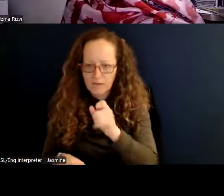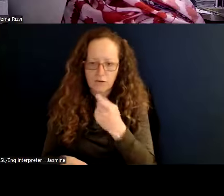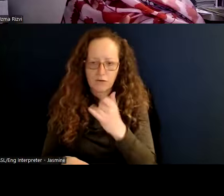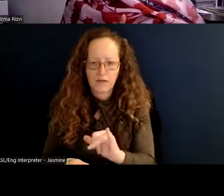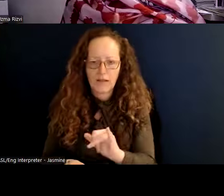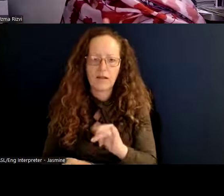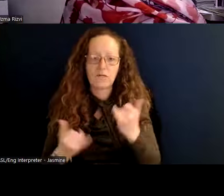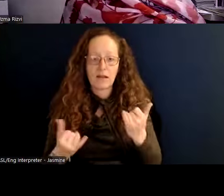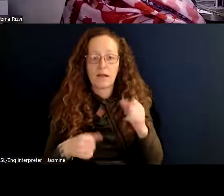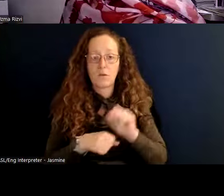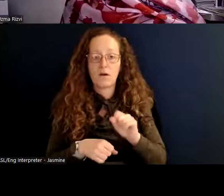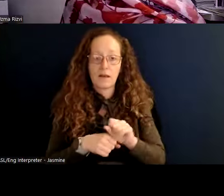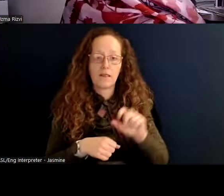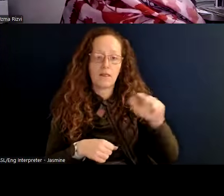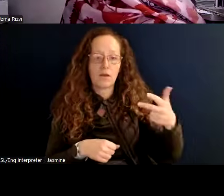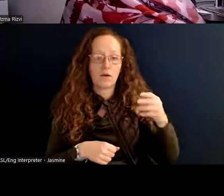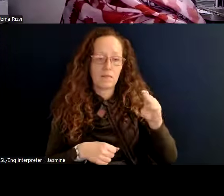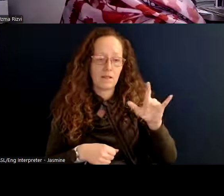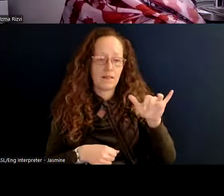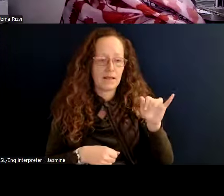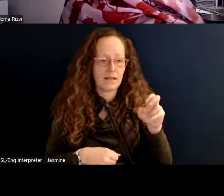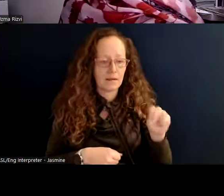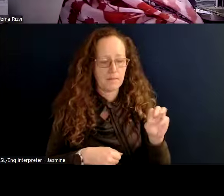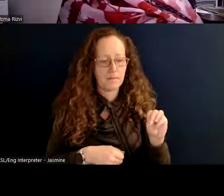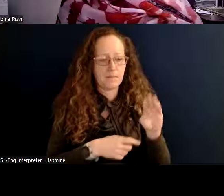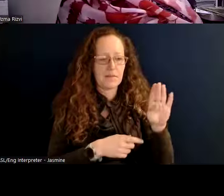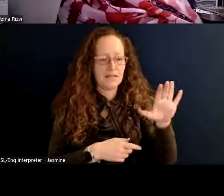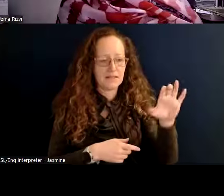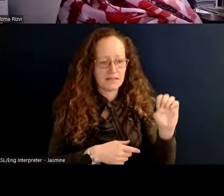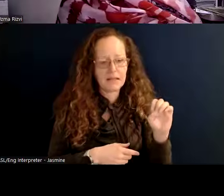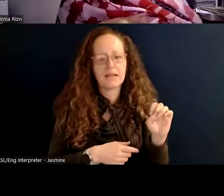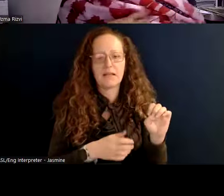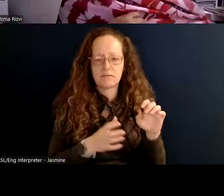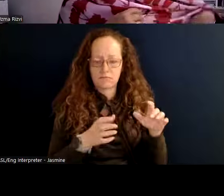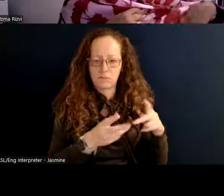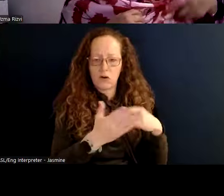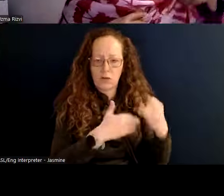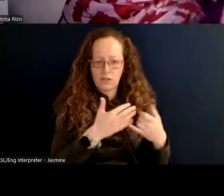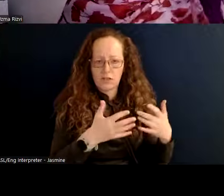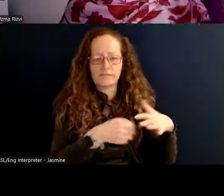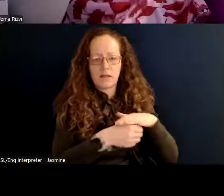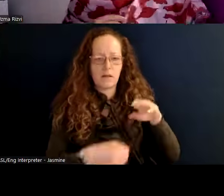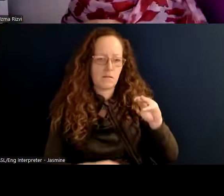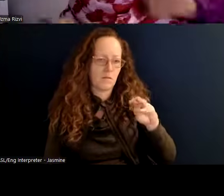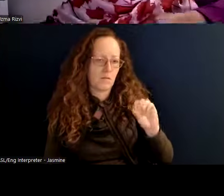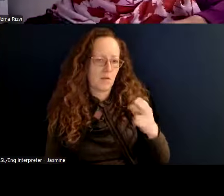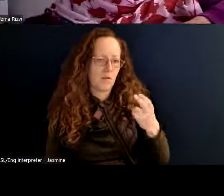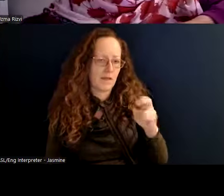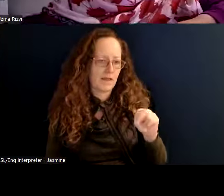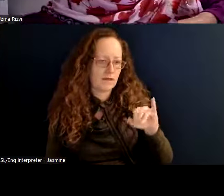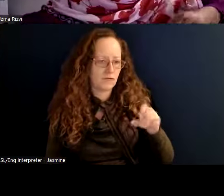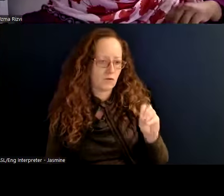of Mohenjo-Daro, which is in Sindh, Pakistan. And I'll be presenting a facet of that research today in my talk on care at